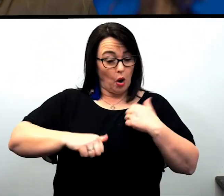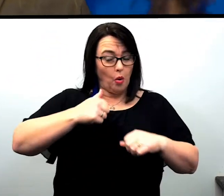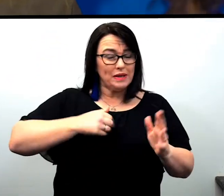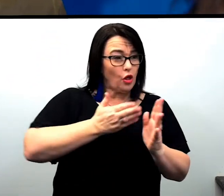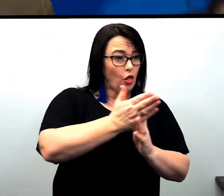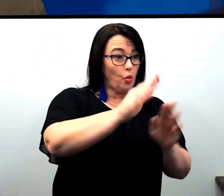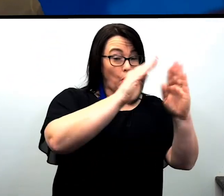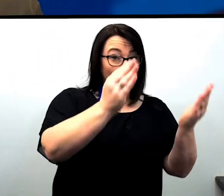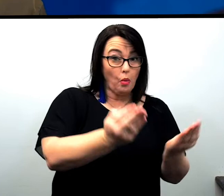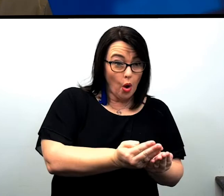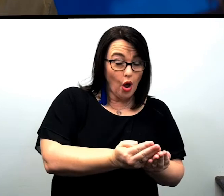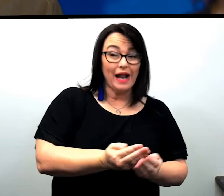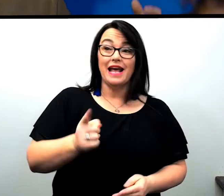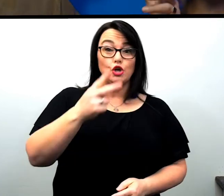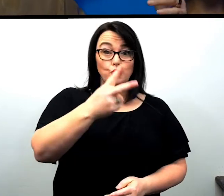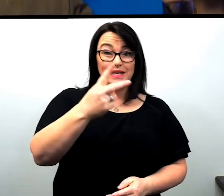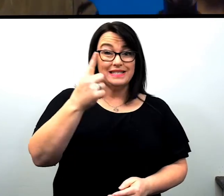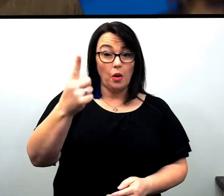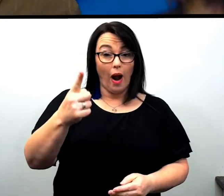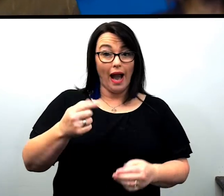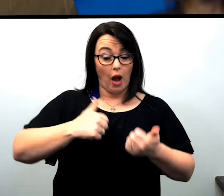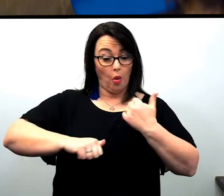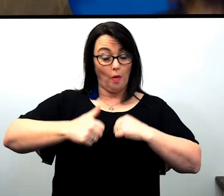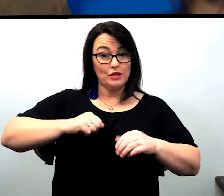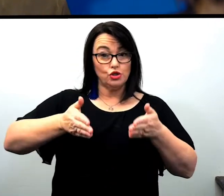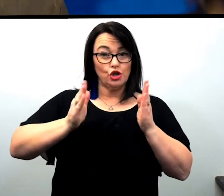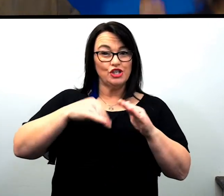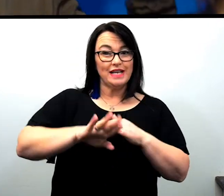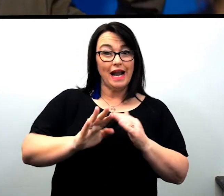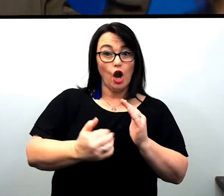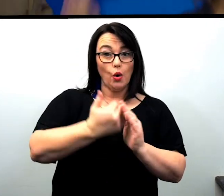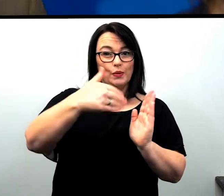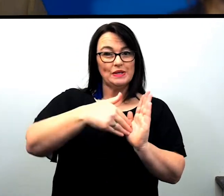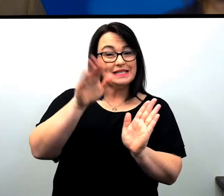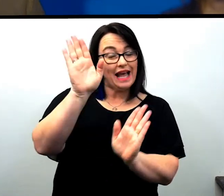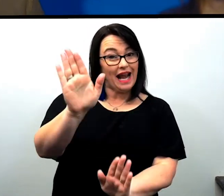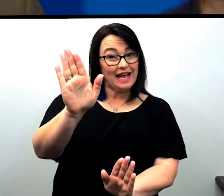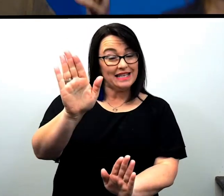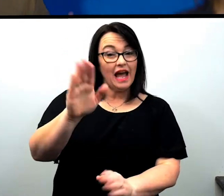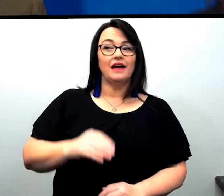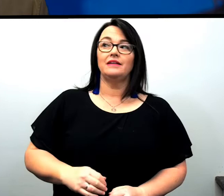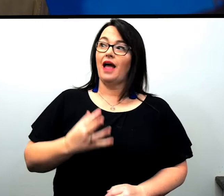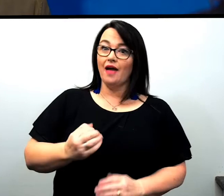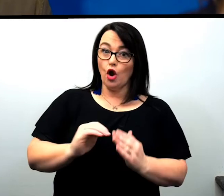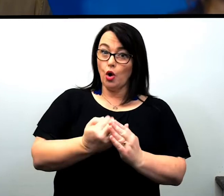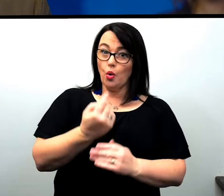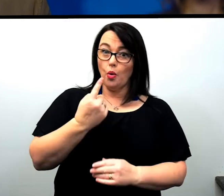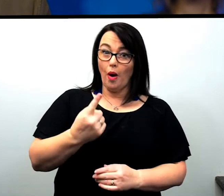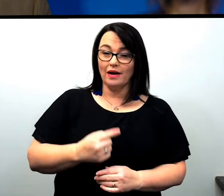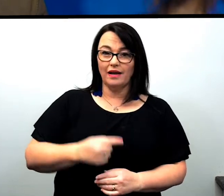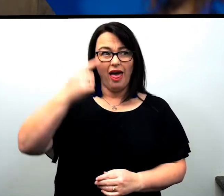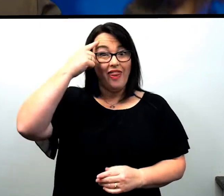world. We've got 21 here in New Zealand. And we're launching a brand new one. And guess where this location